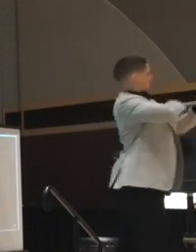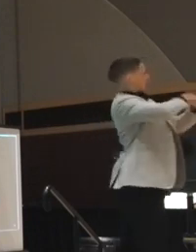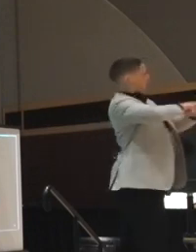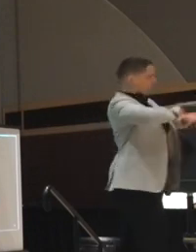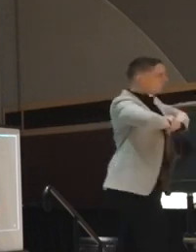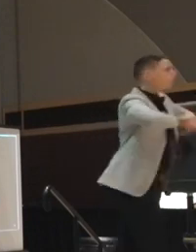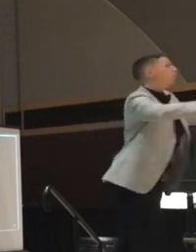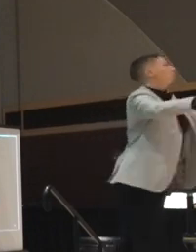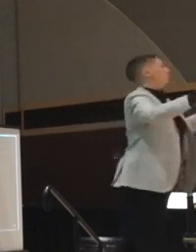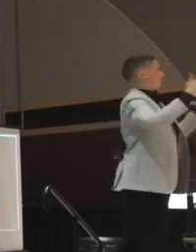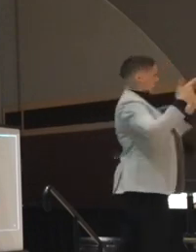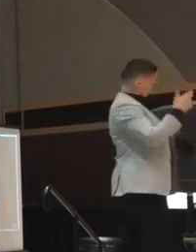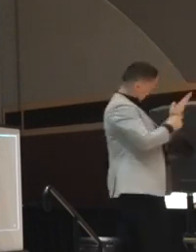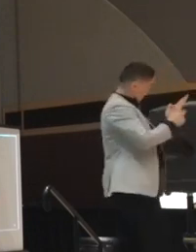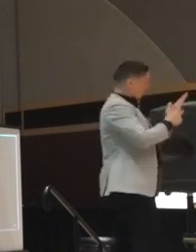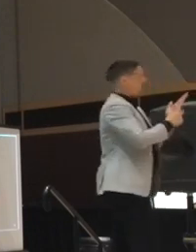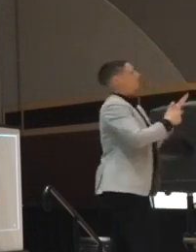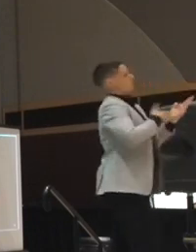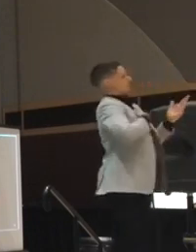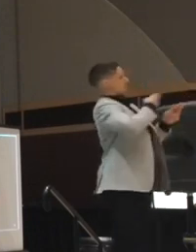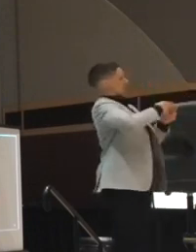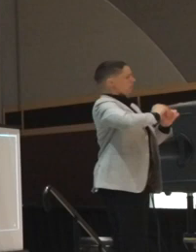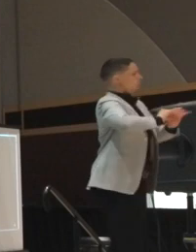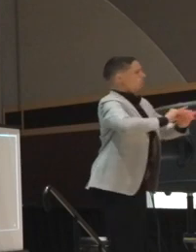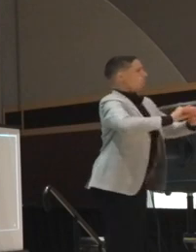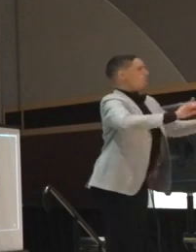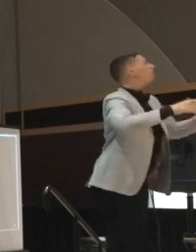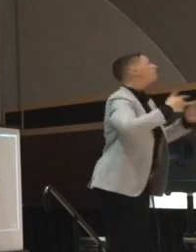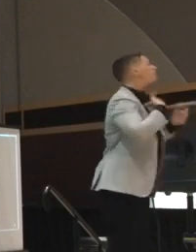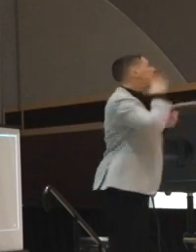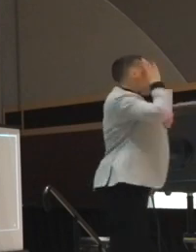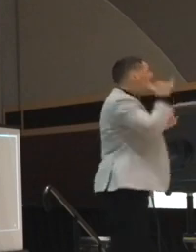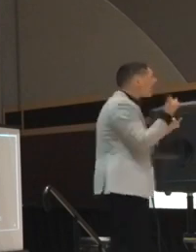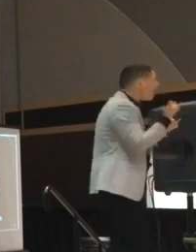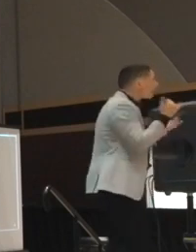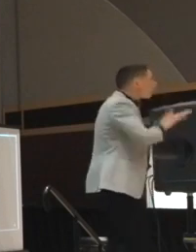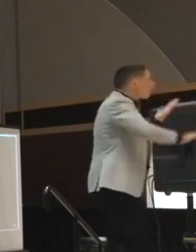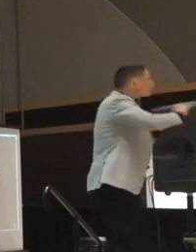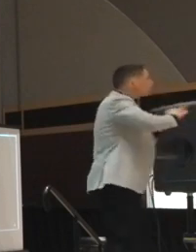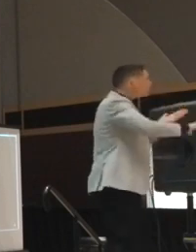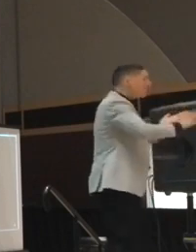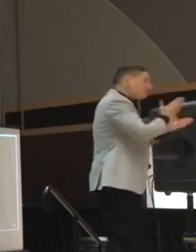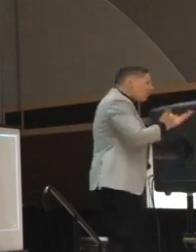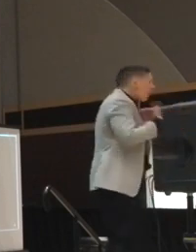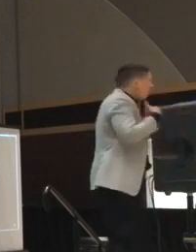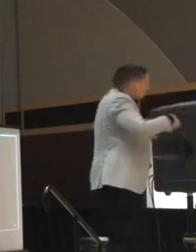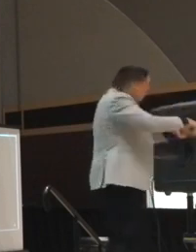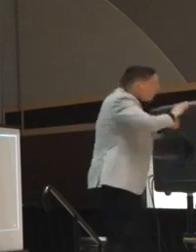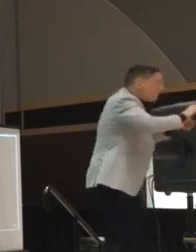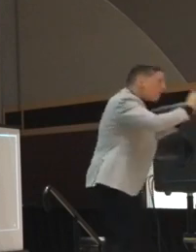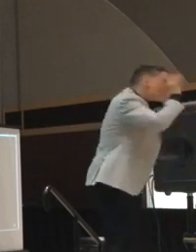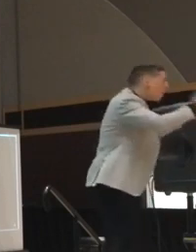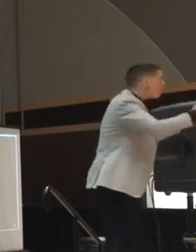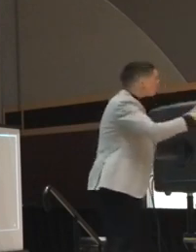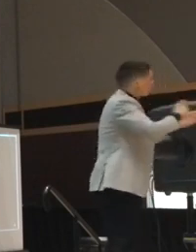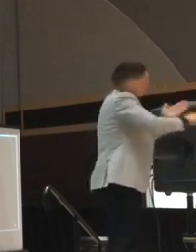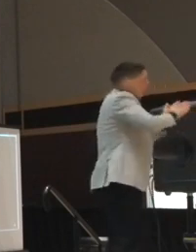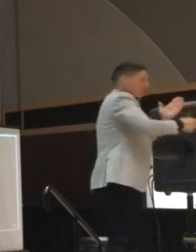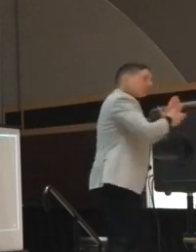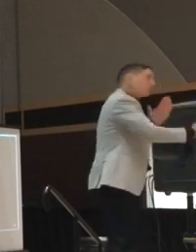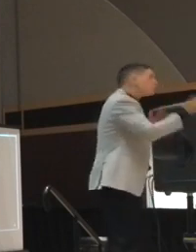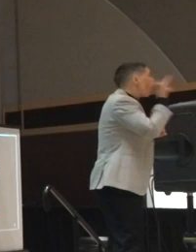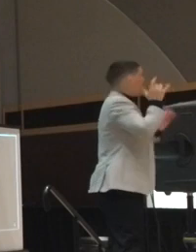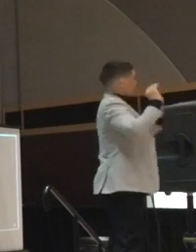our regular college students and our grad students, some of them have awful writing skills, because nobody red marked up their